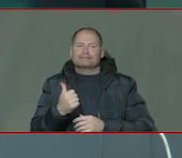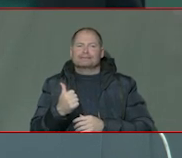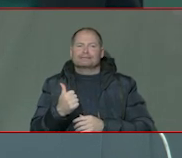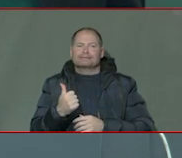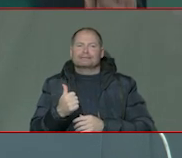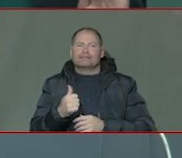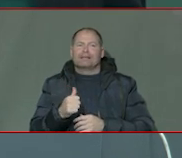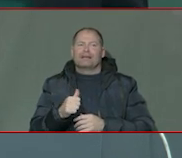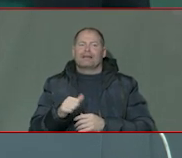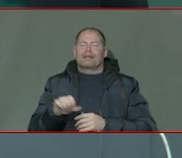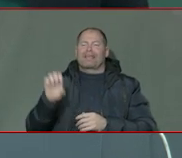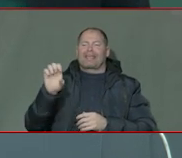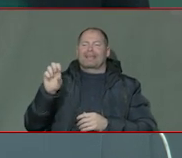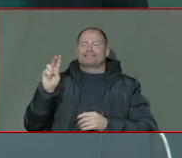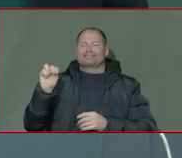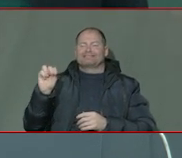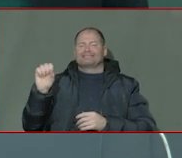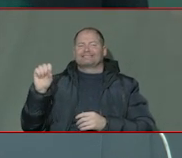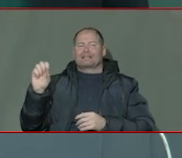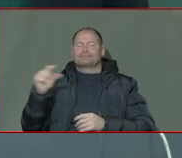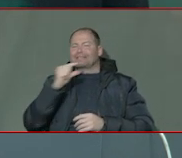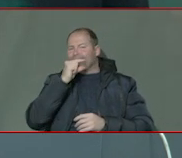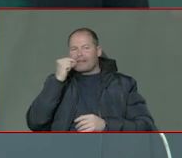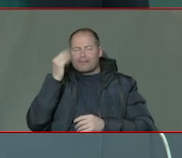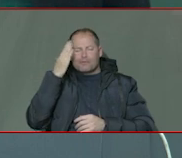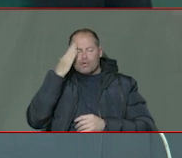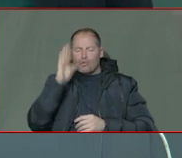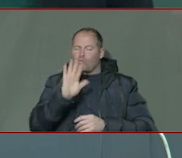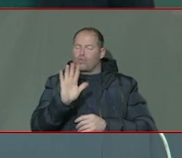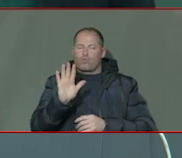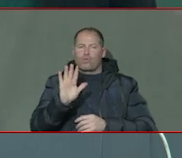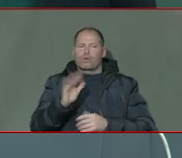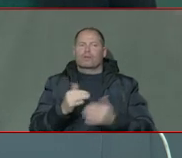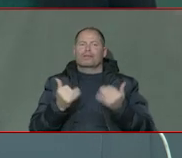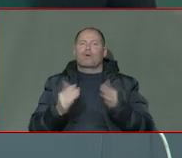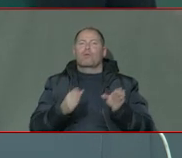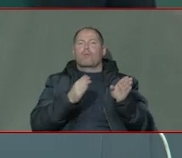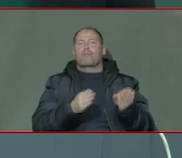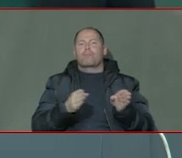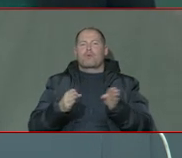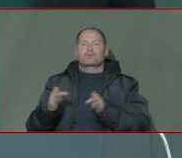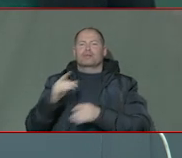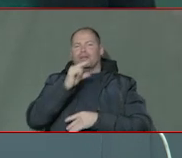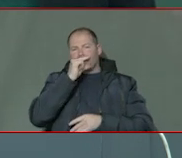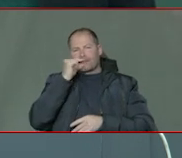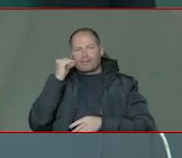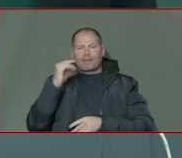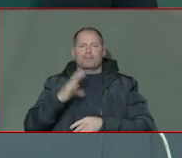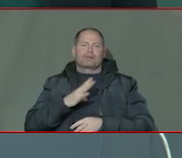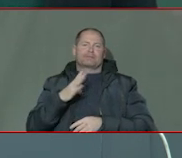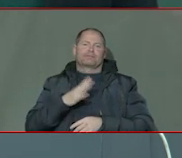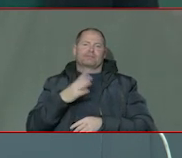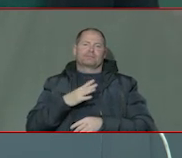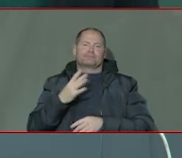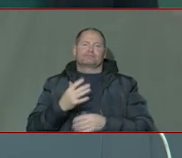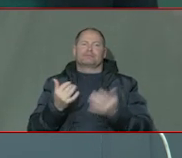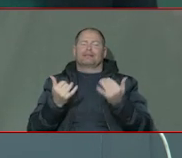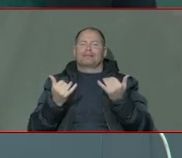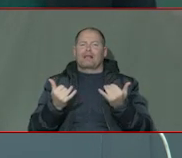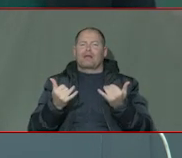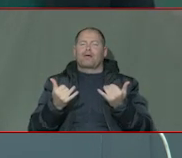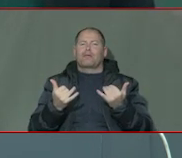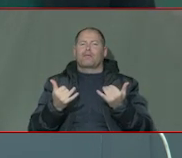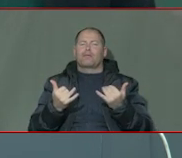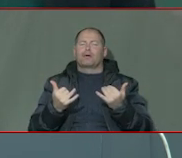mention the enzymes. You just mention the word, the process, and also let us know the